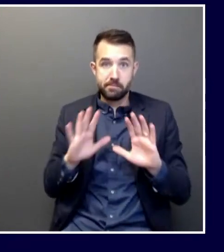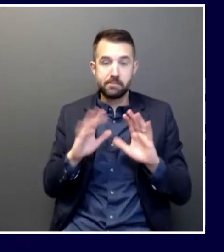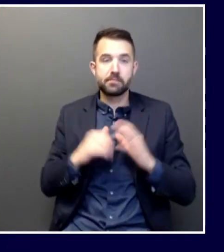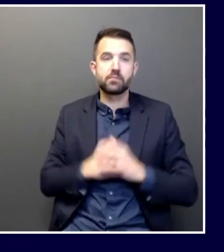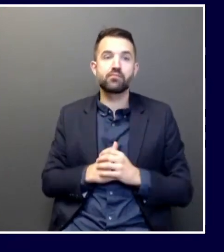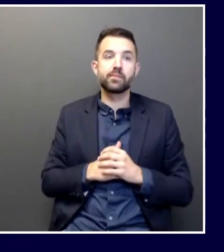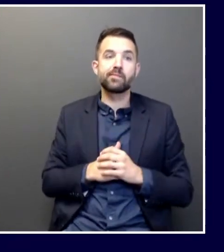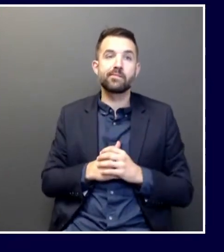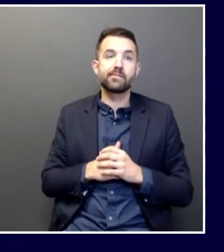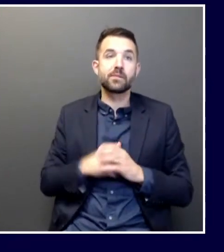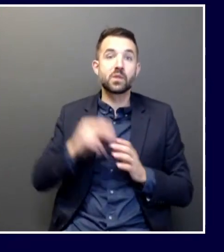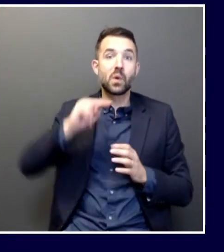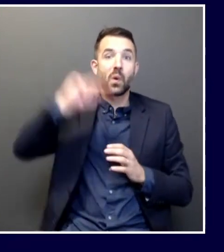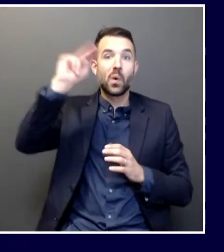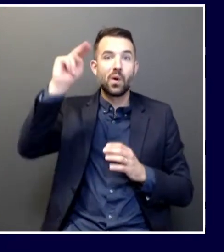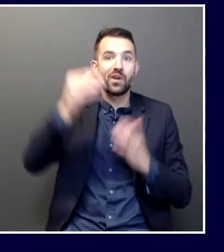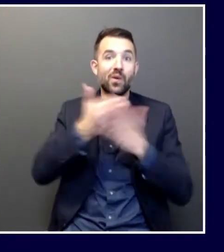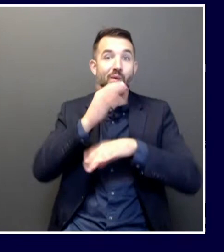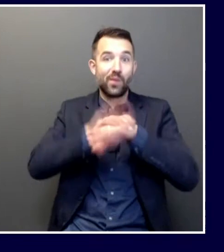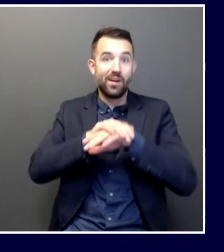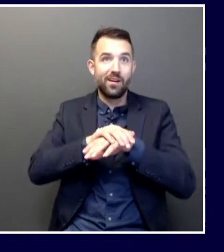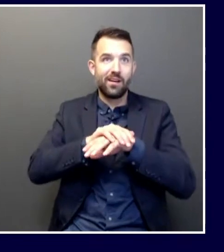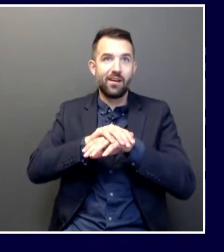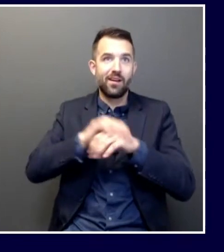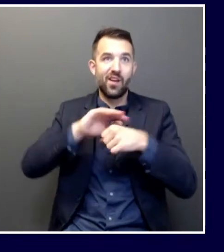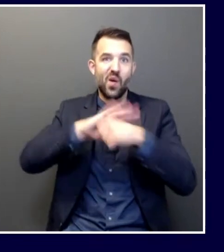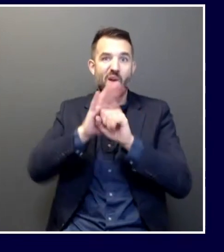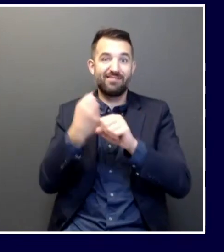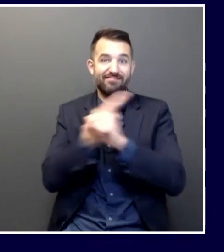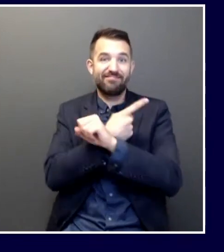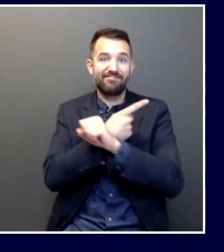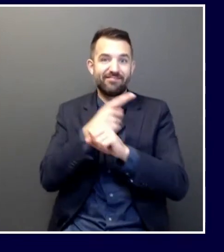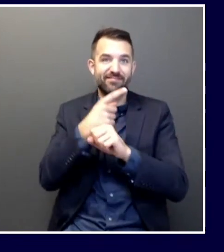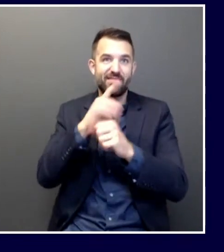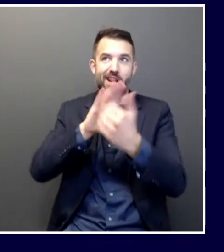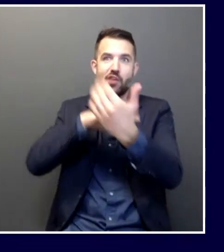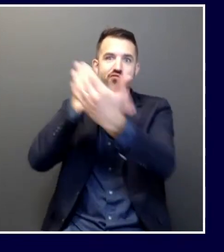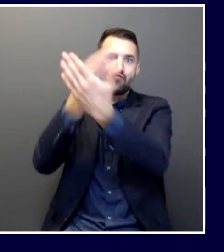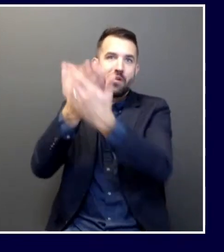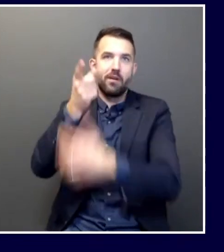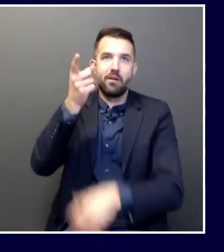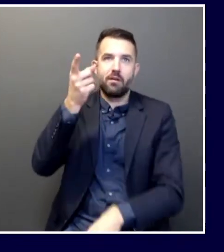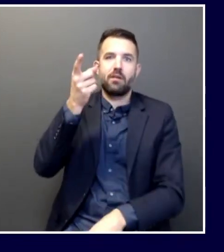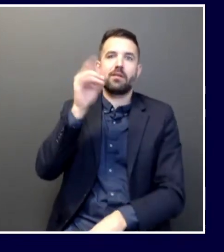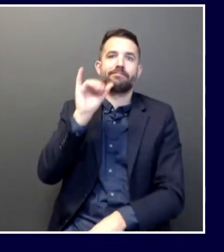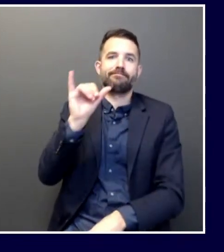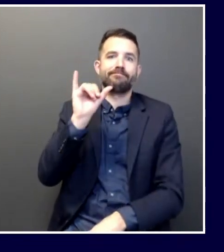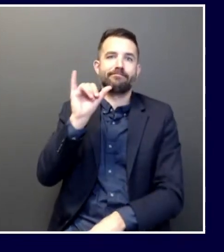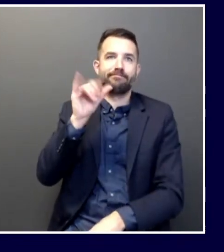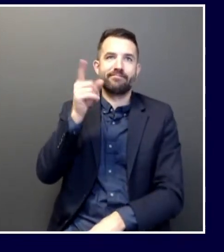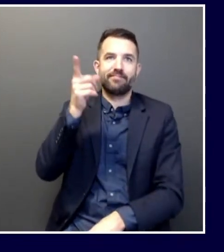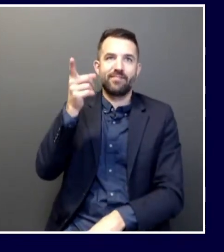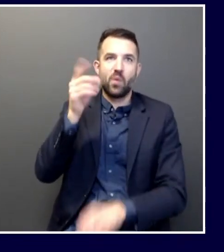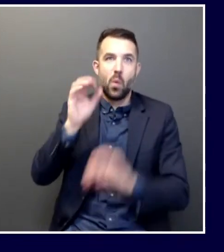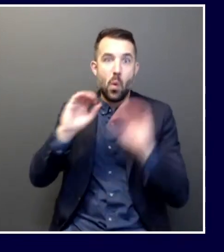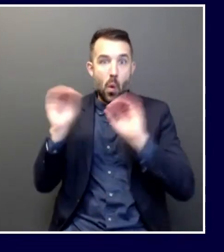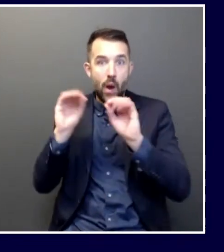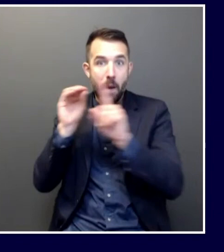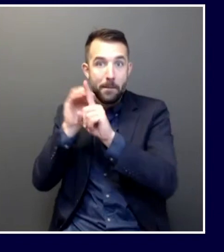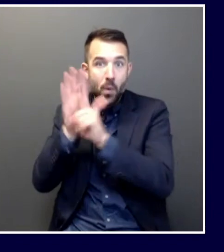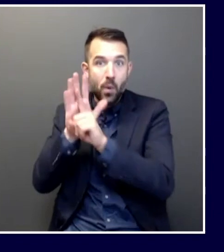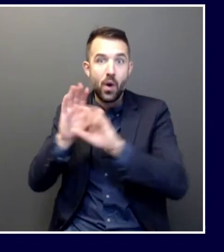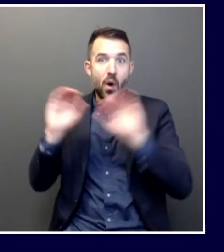started moving into rural areas, essentially came upon a population of individuals with no prior exposure and